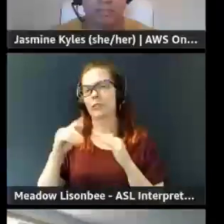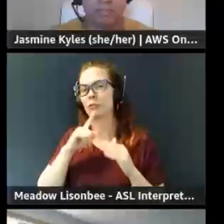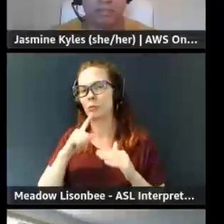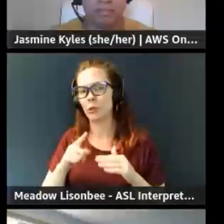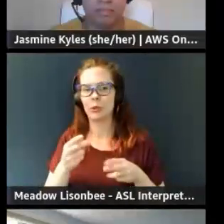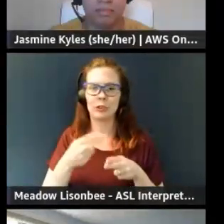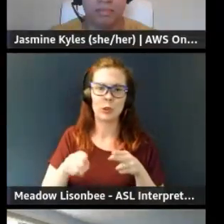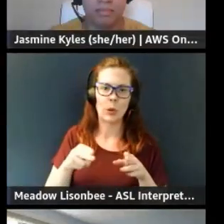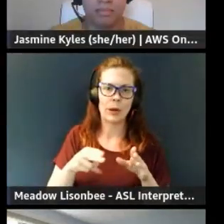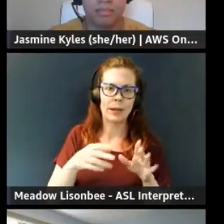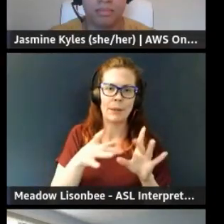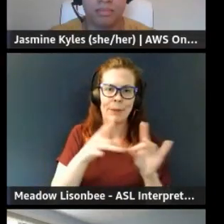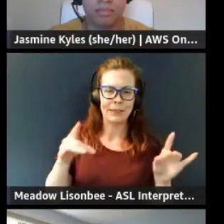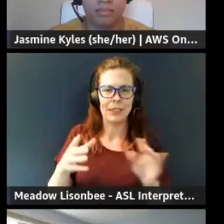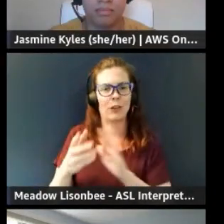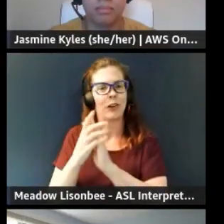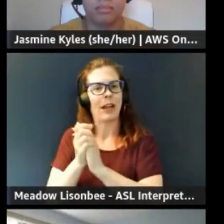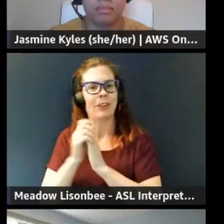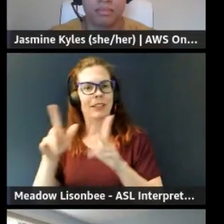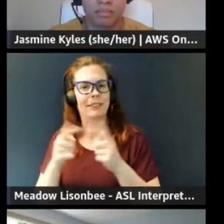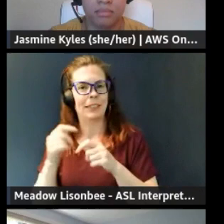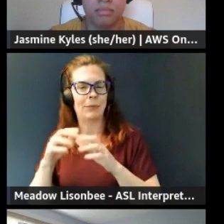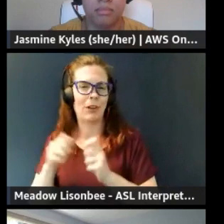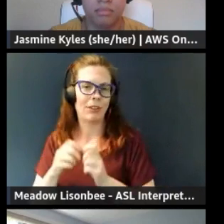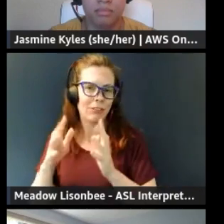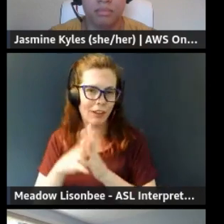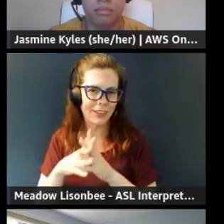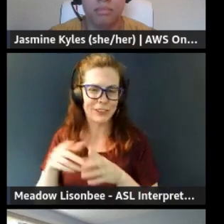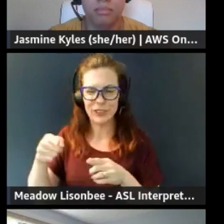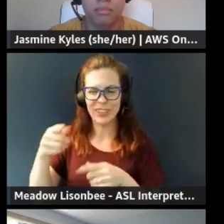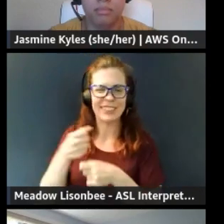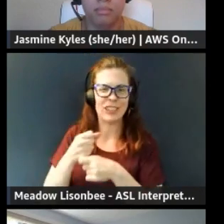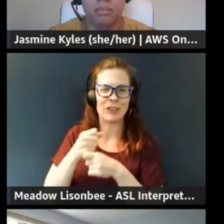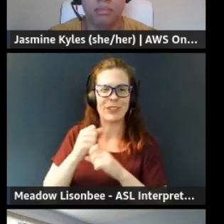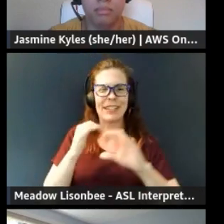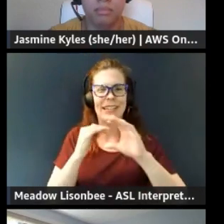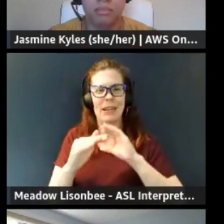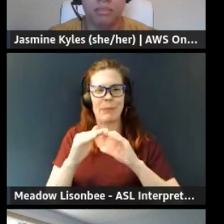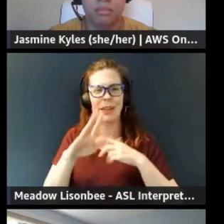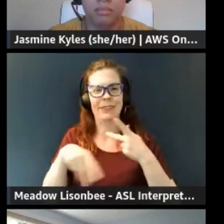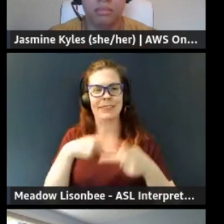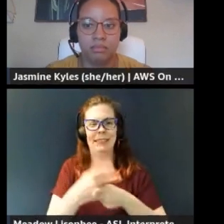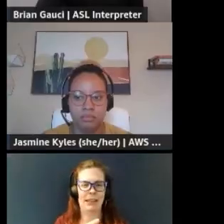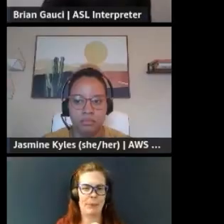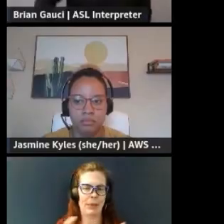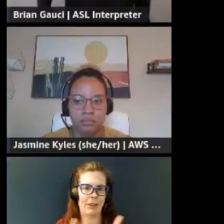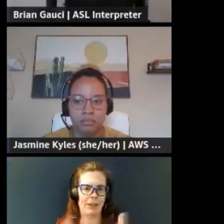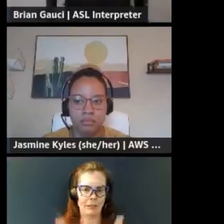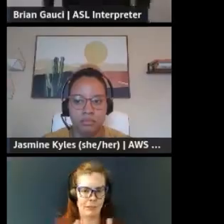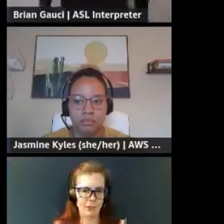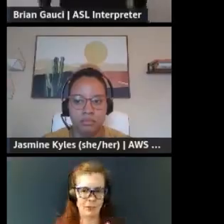message congratulating the team on launch. So this is generating a email style message